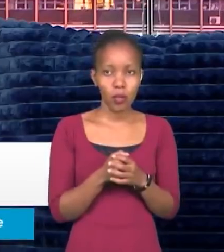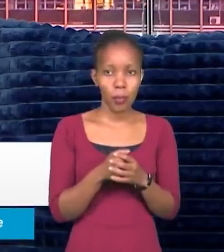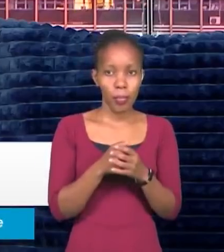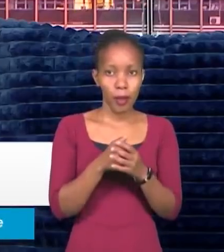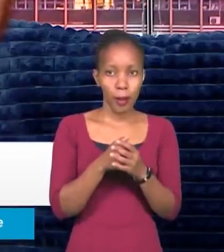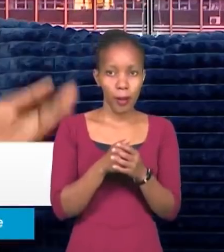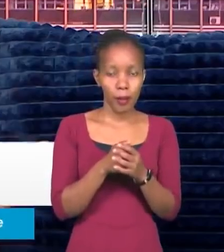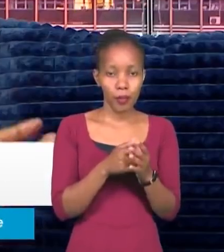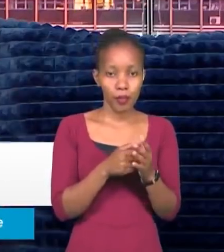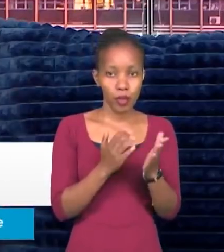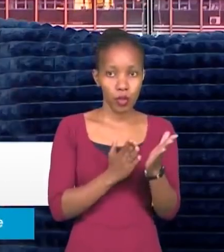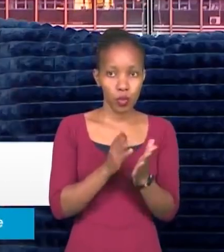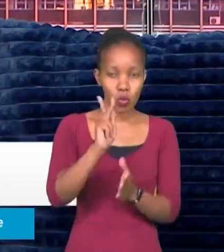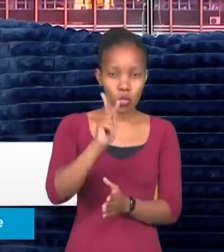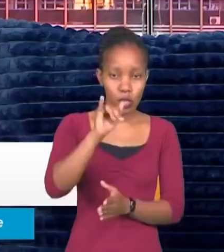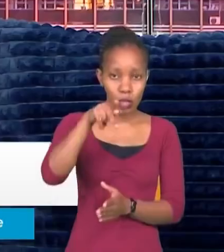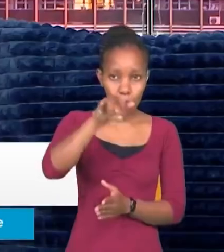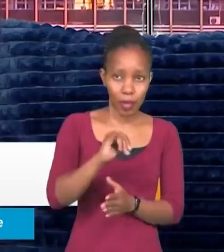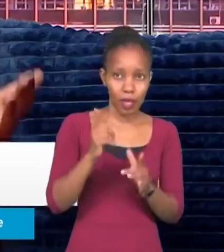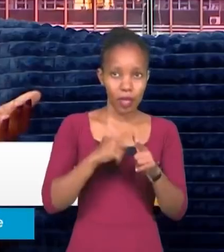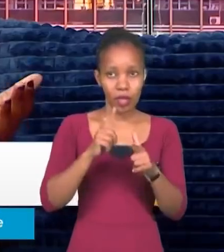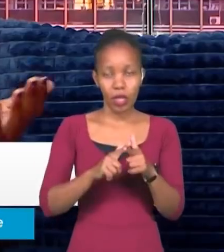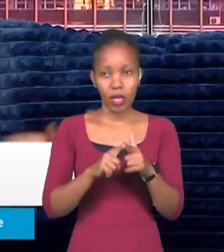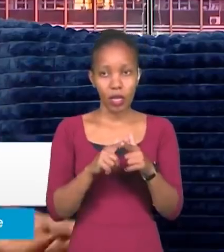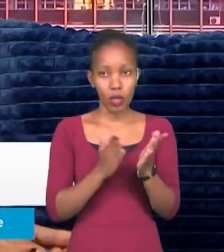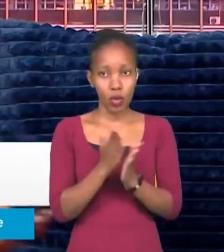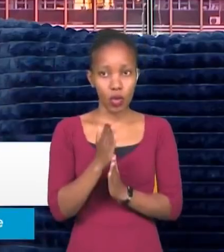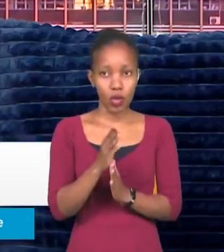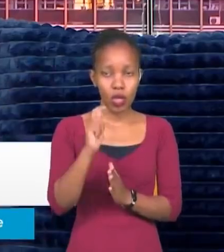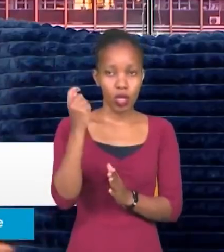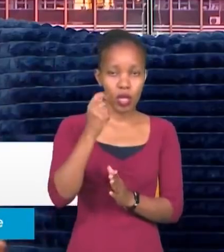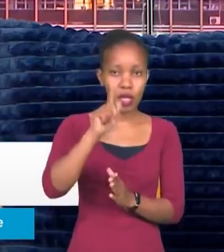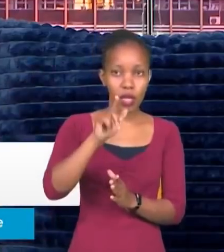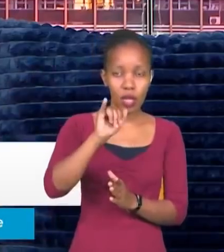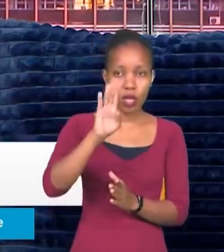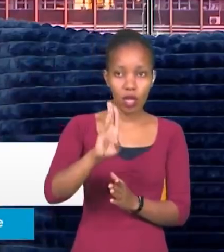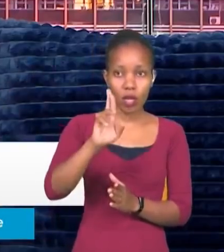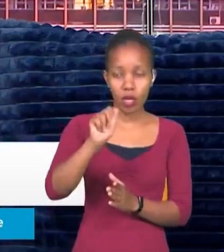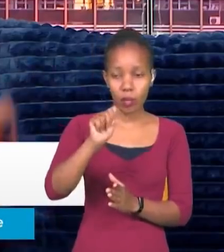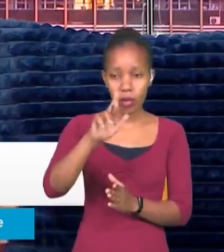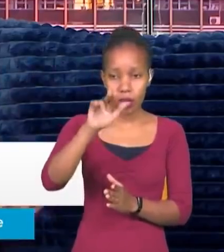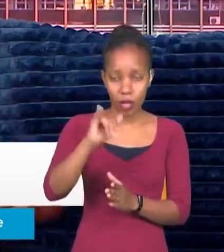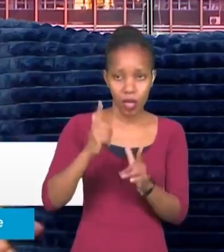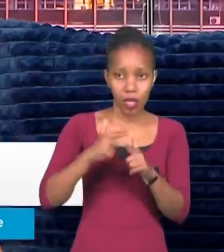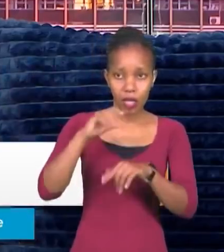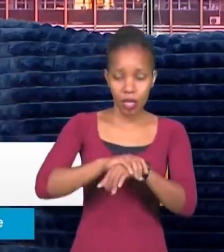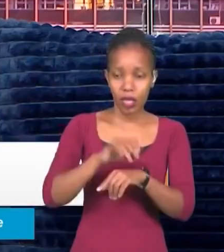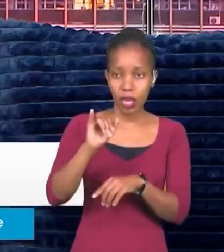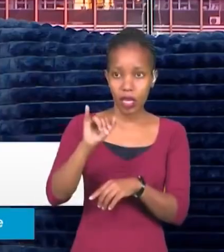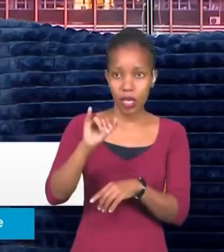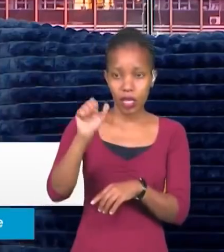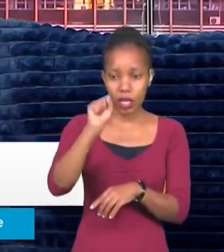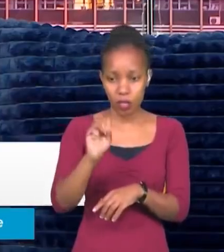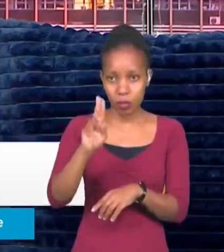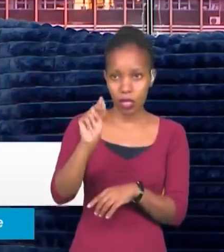self-publishing, went going through Kipi, and then going through Kenya Library, getting your ISBN and all the copyright credentials. Sure.